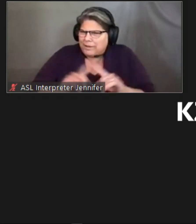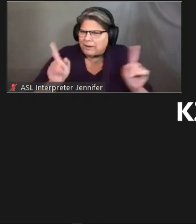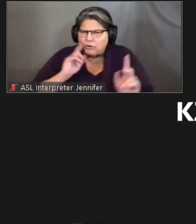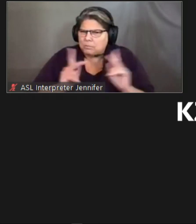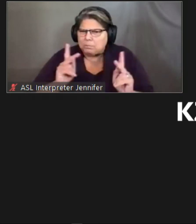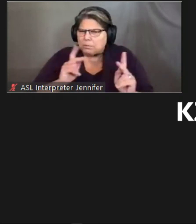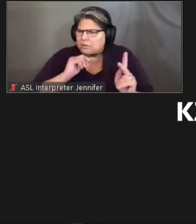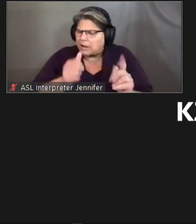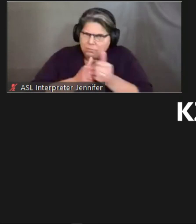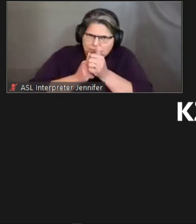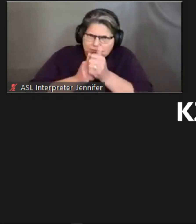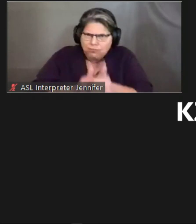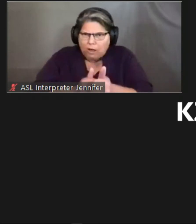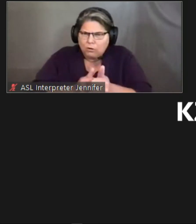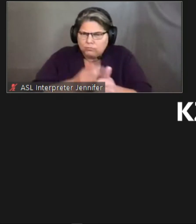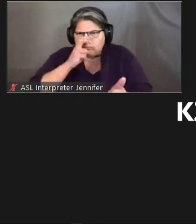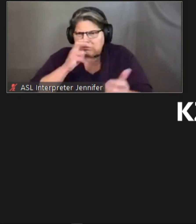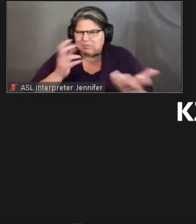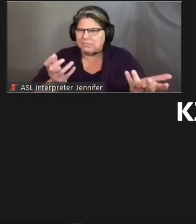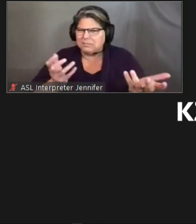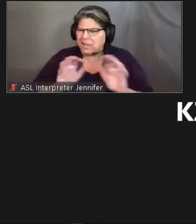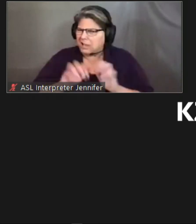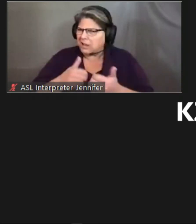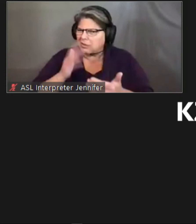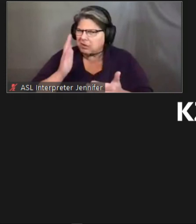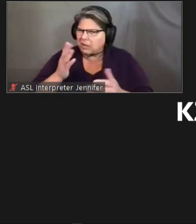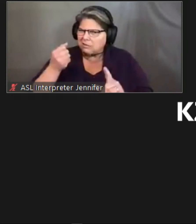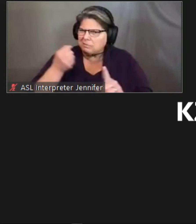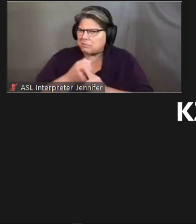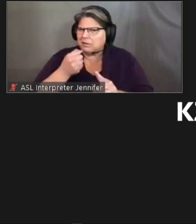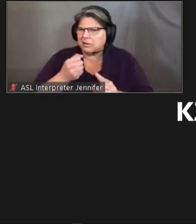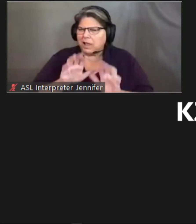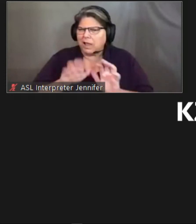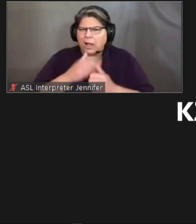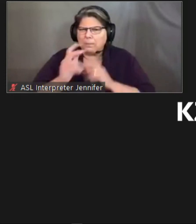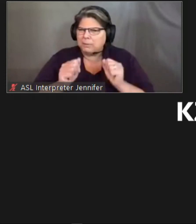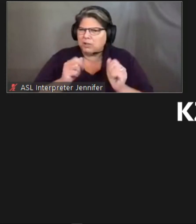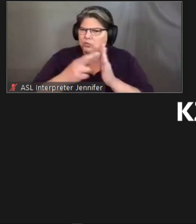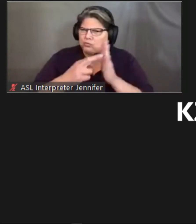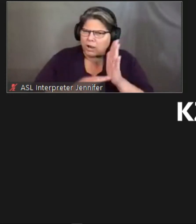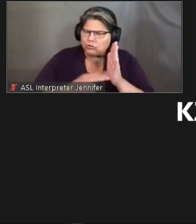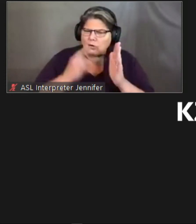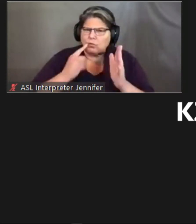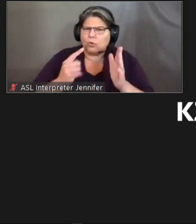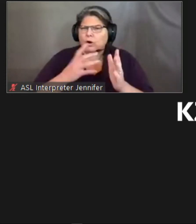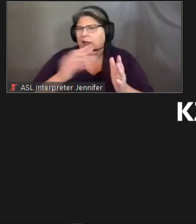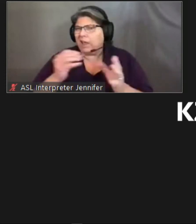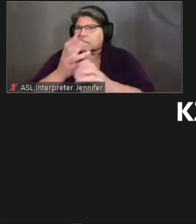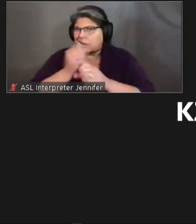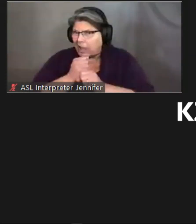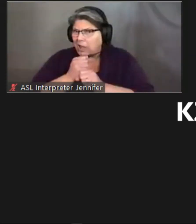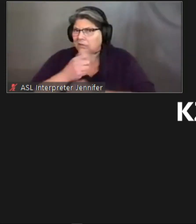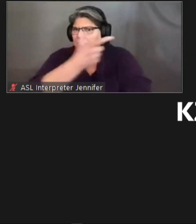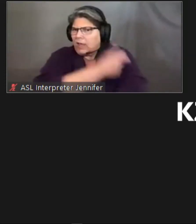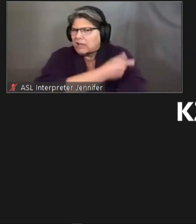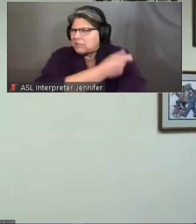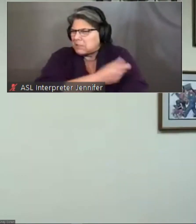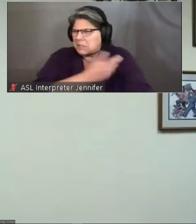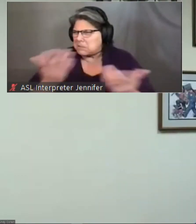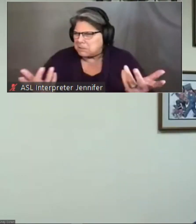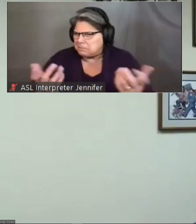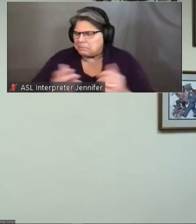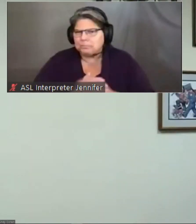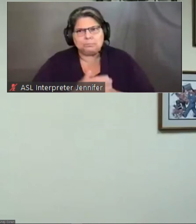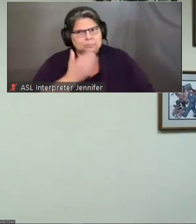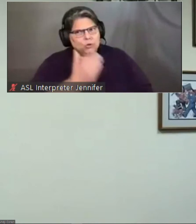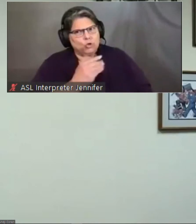it really closely? And how might that affect how people can register for and get their vaccines? That's a good